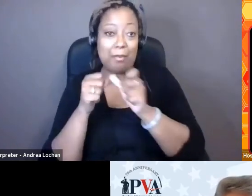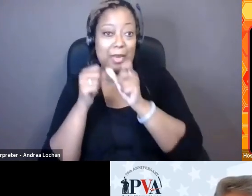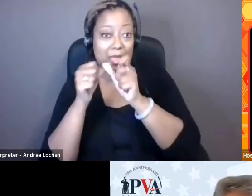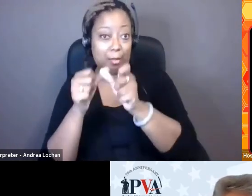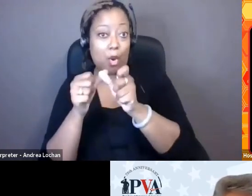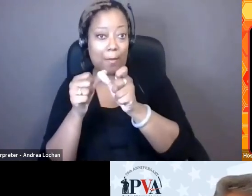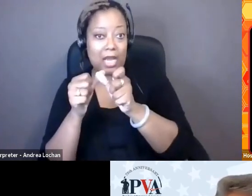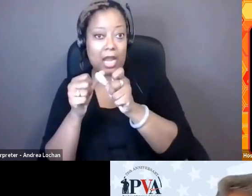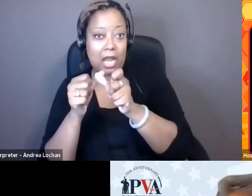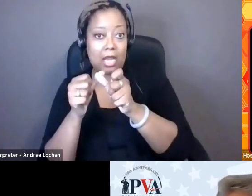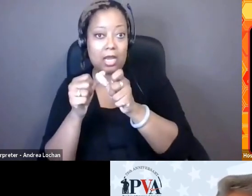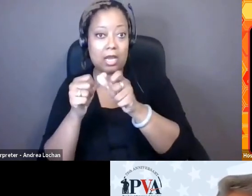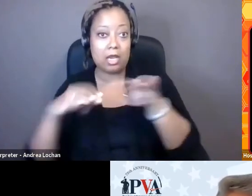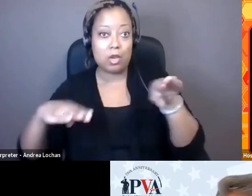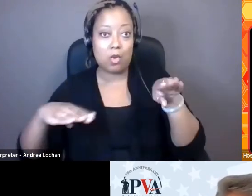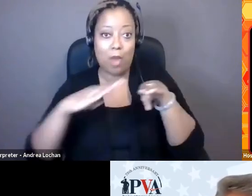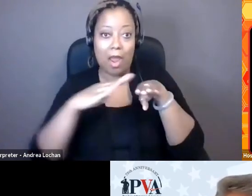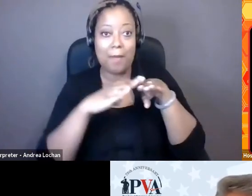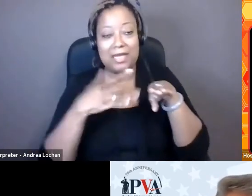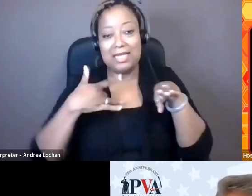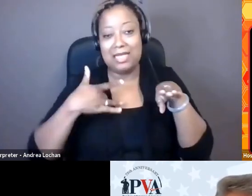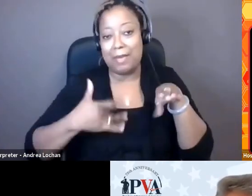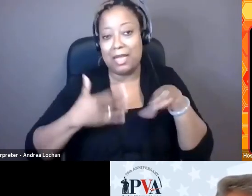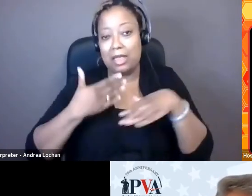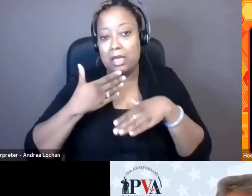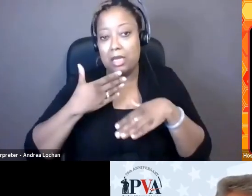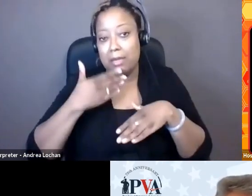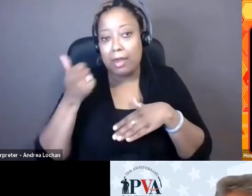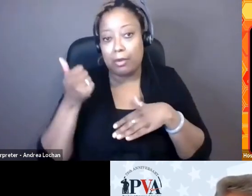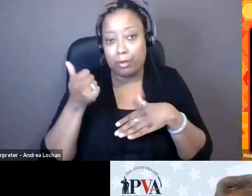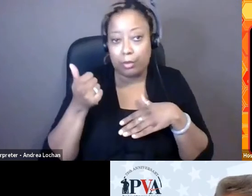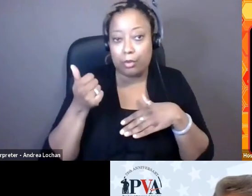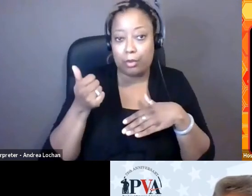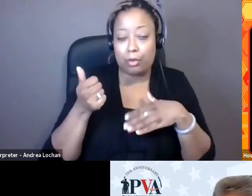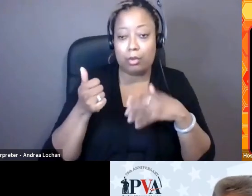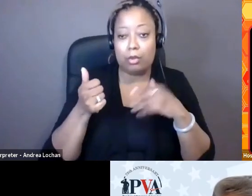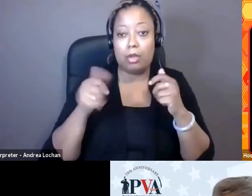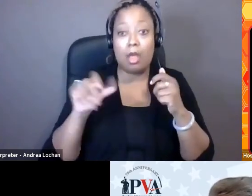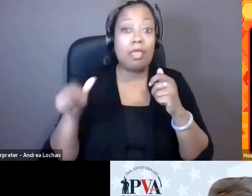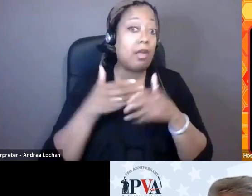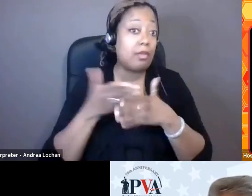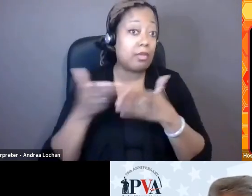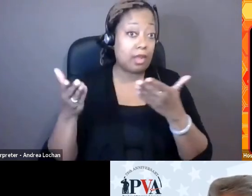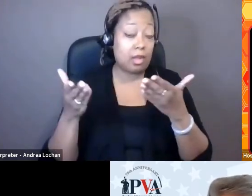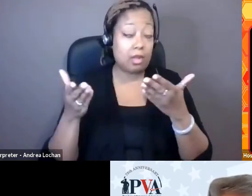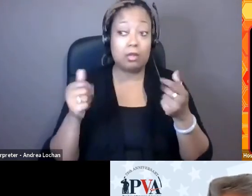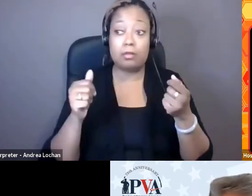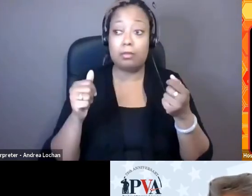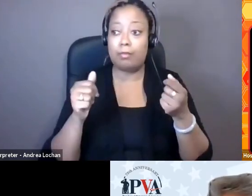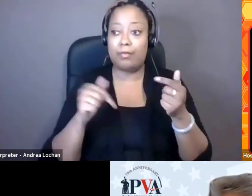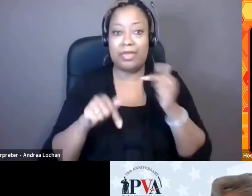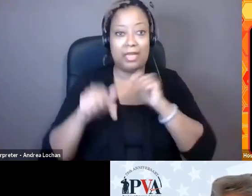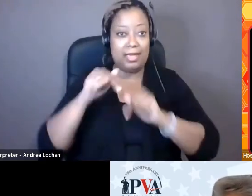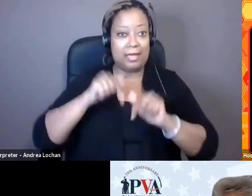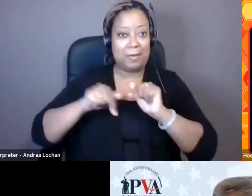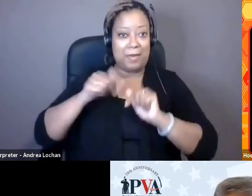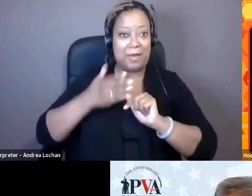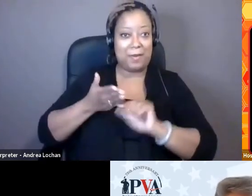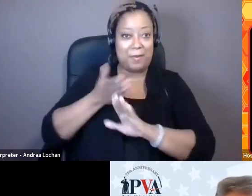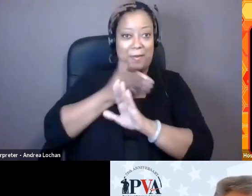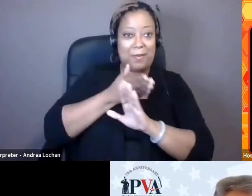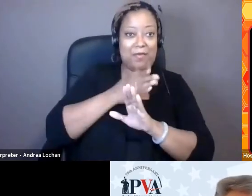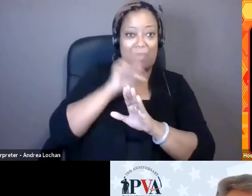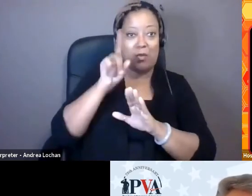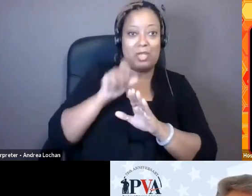generally the better solution, or wooden ramp of that nature. The other thing I would say about, kind of go back to the last question too, is temporary